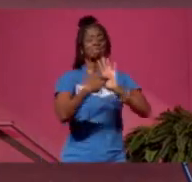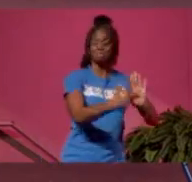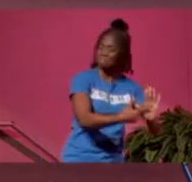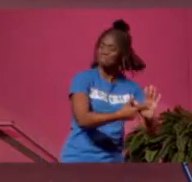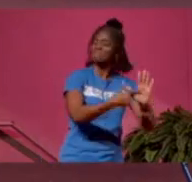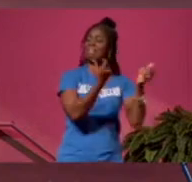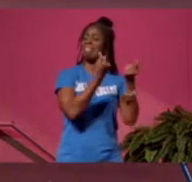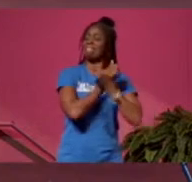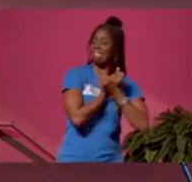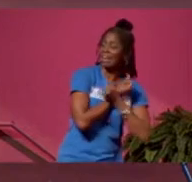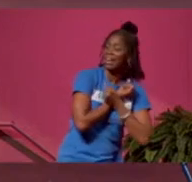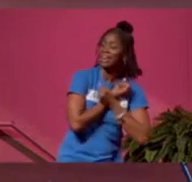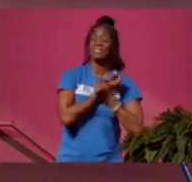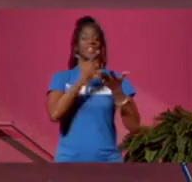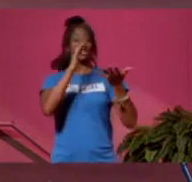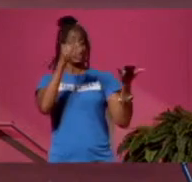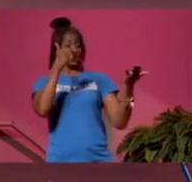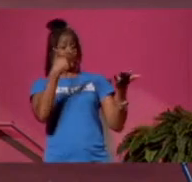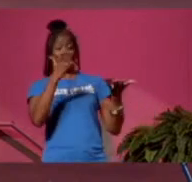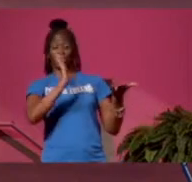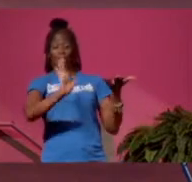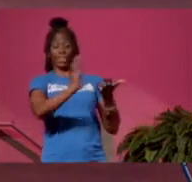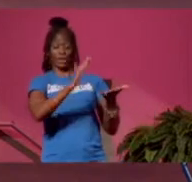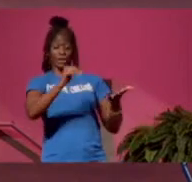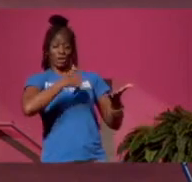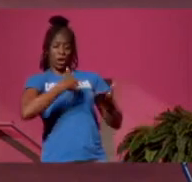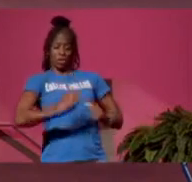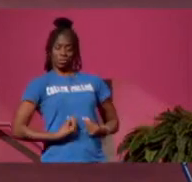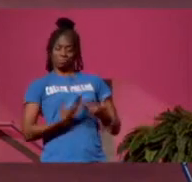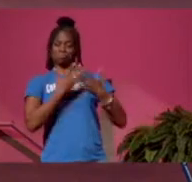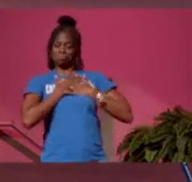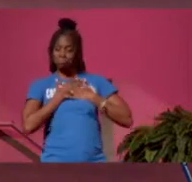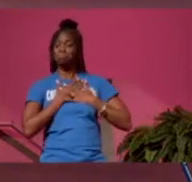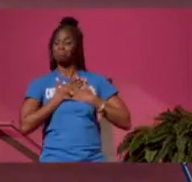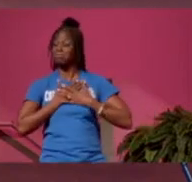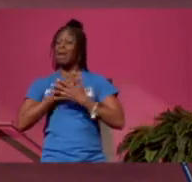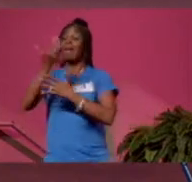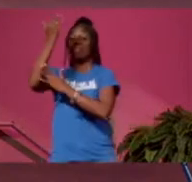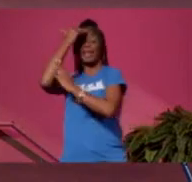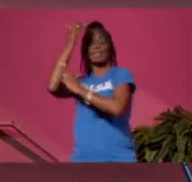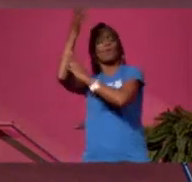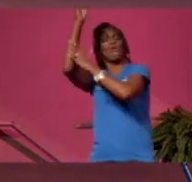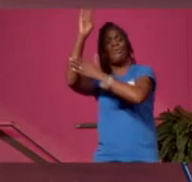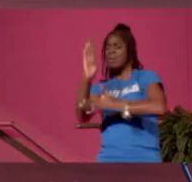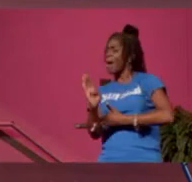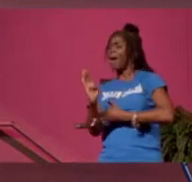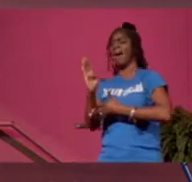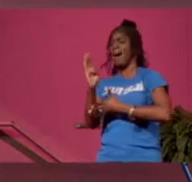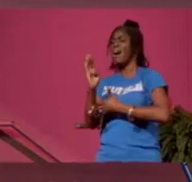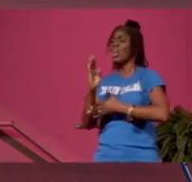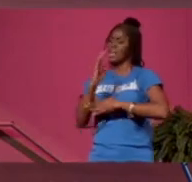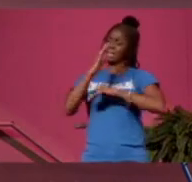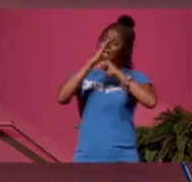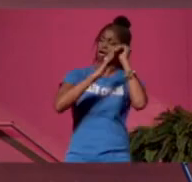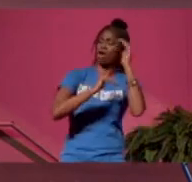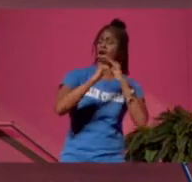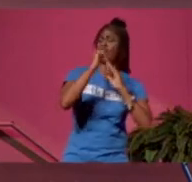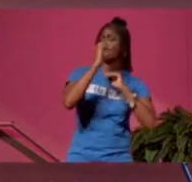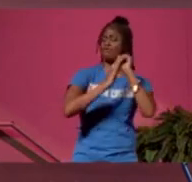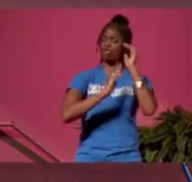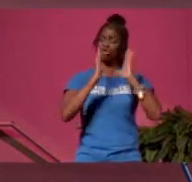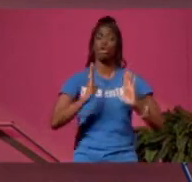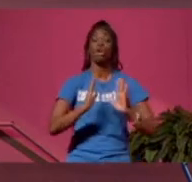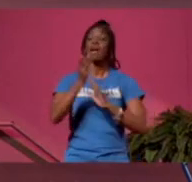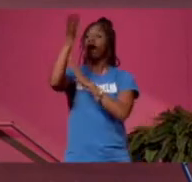lover of your soul. They need to know that he's a breach mender, a company keeper, a burden